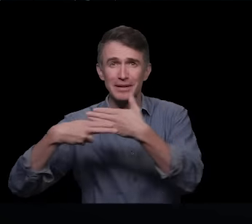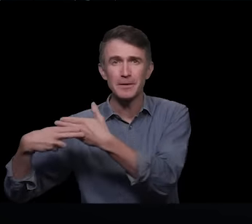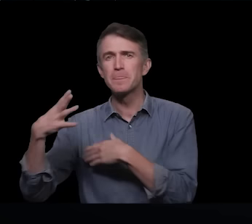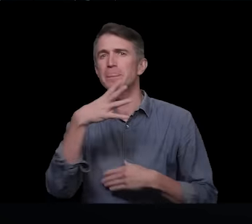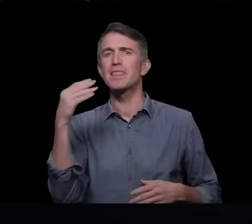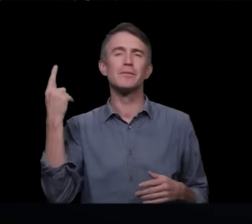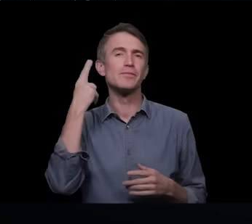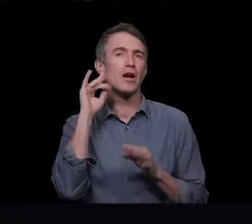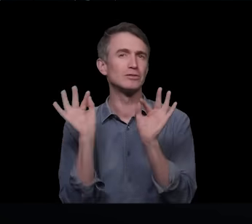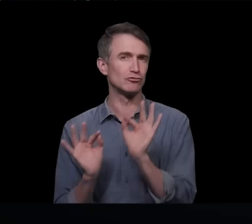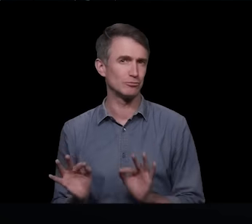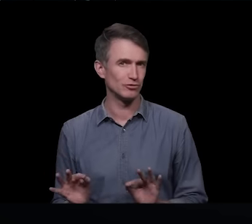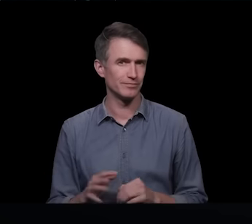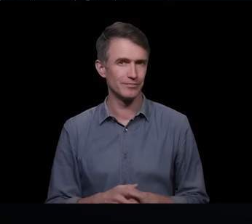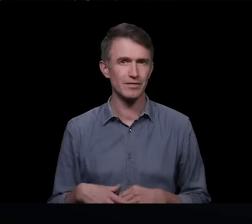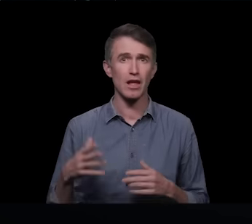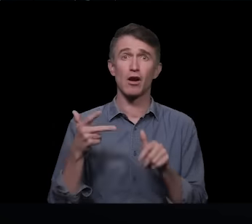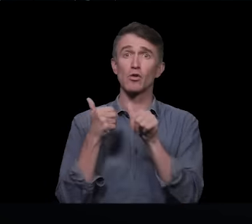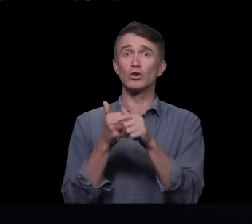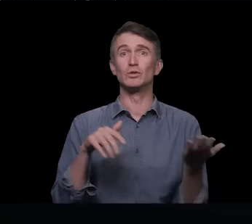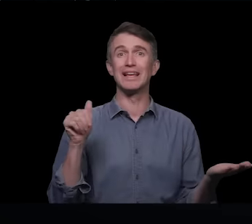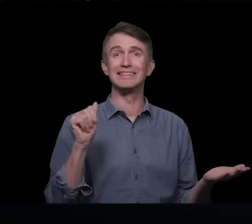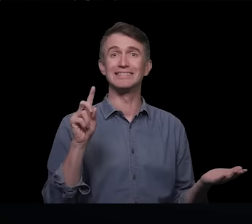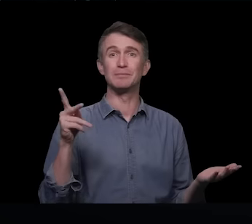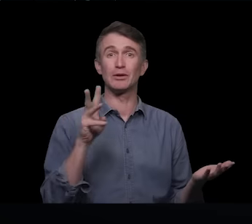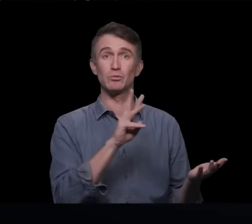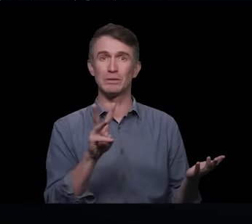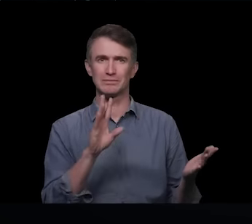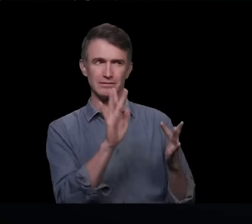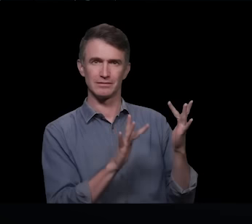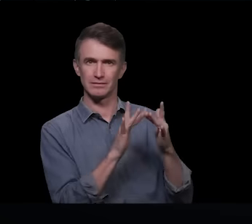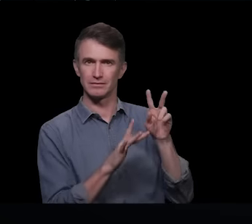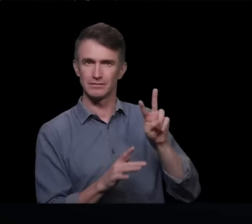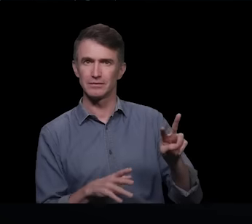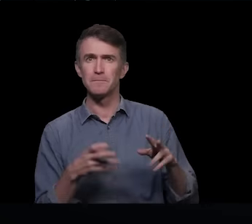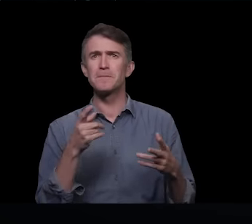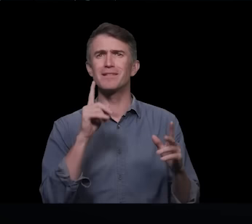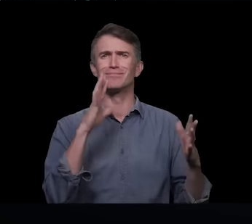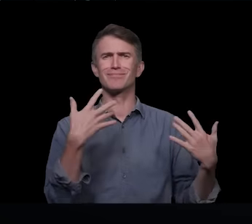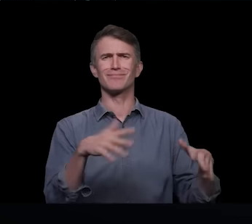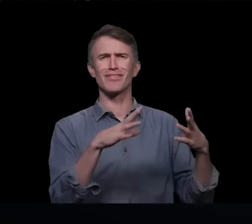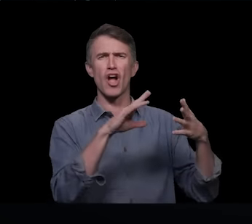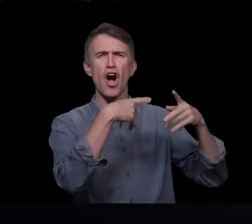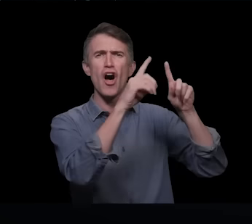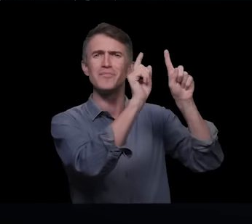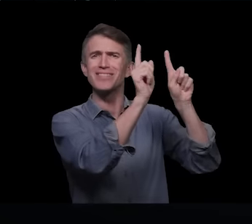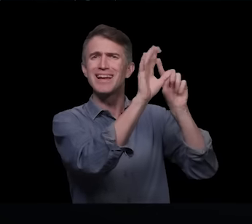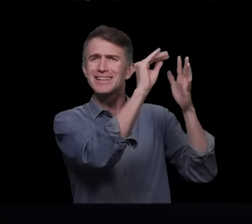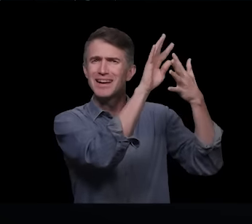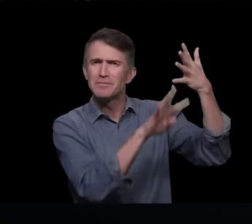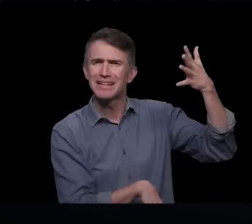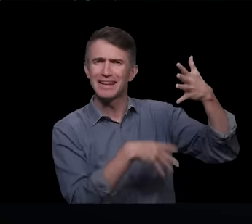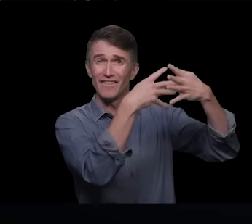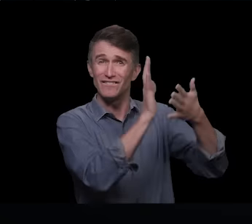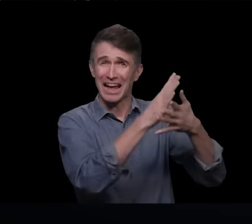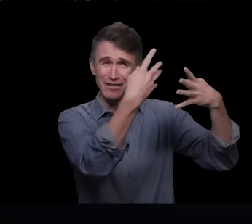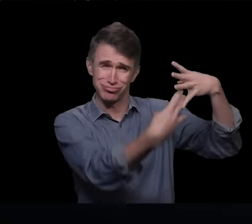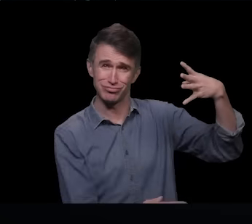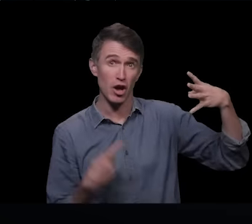Spanish dubbing and audio description. According to the ADP website, which lists all movies and series with